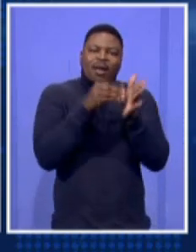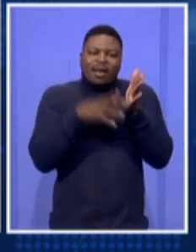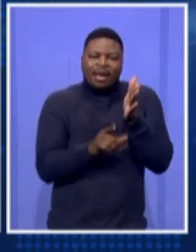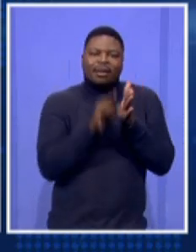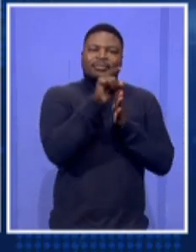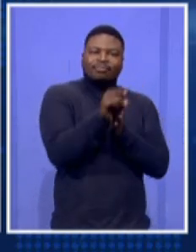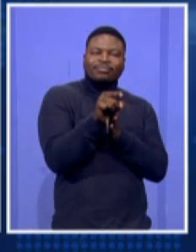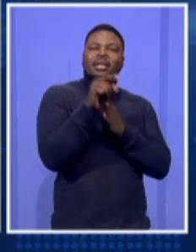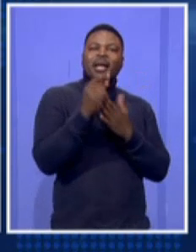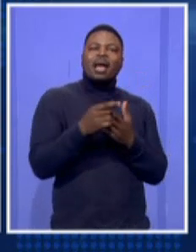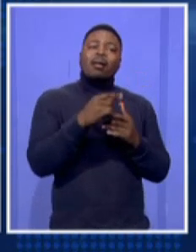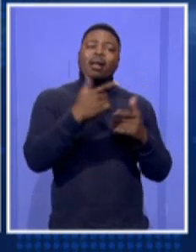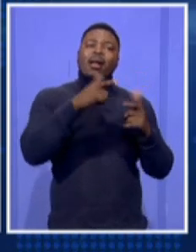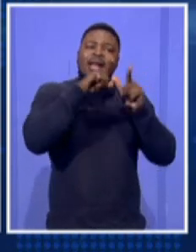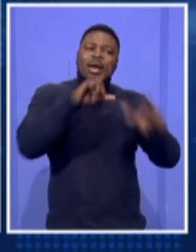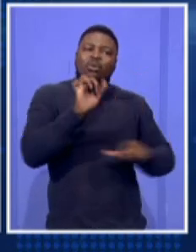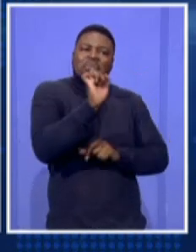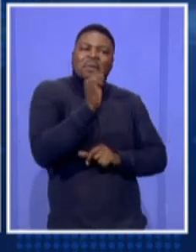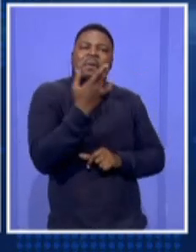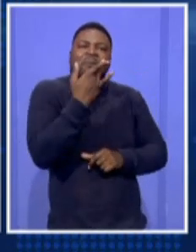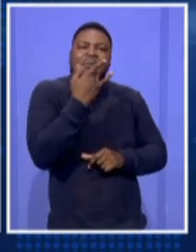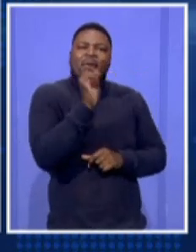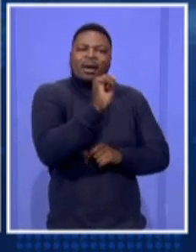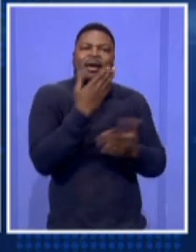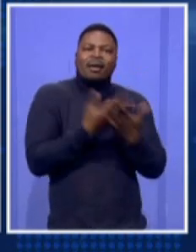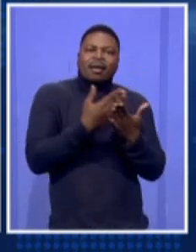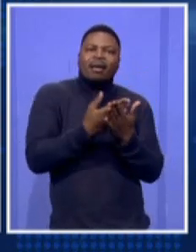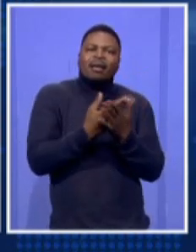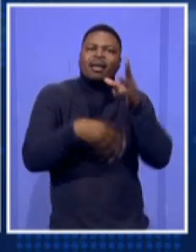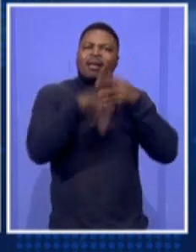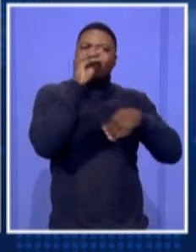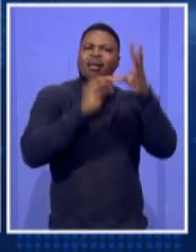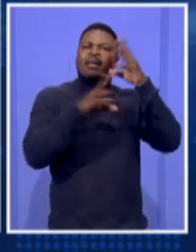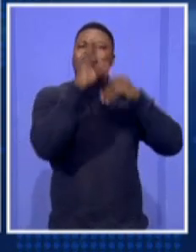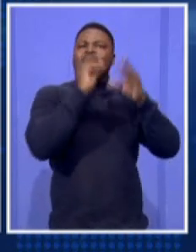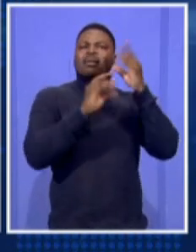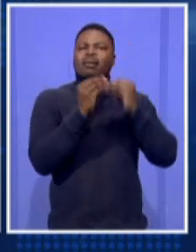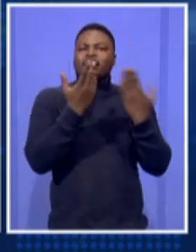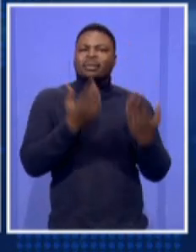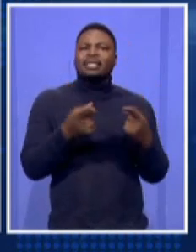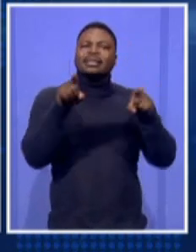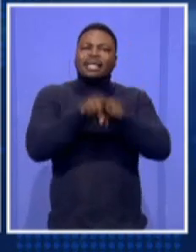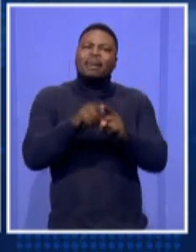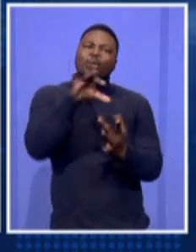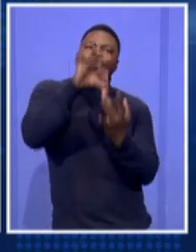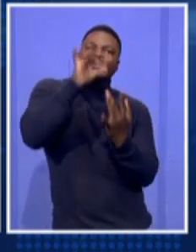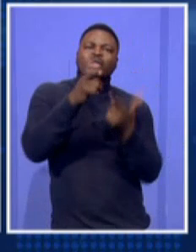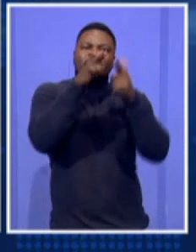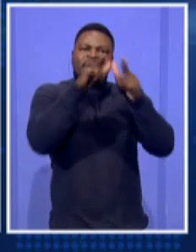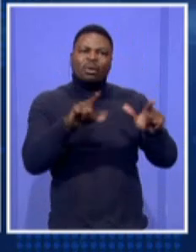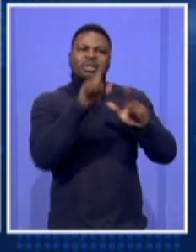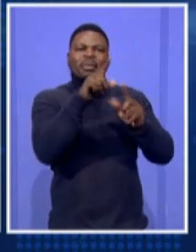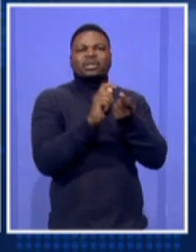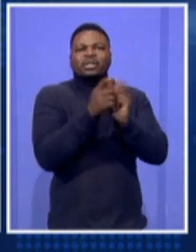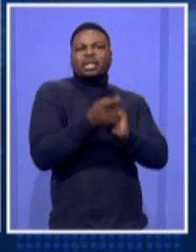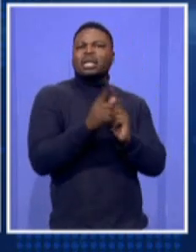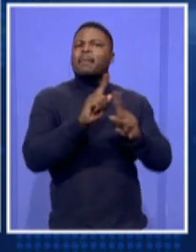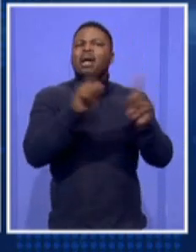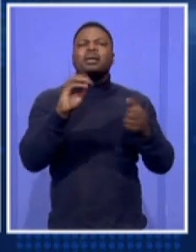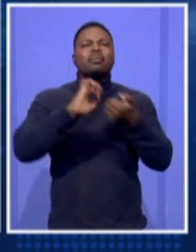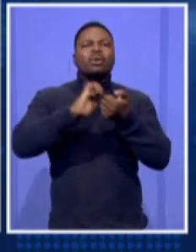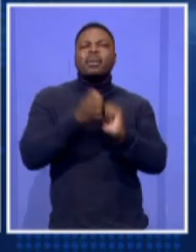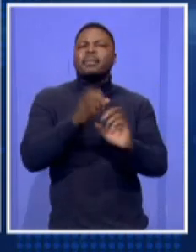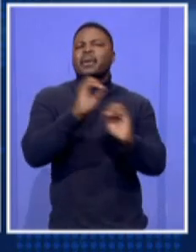future. And if it means that we have to look at changing the choice of language in the school, there's no problem with that. And for